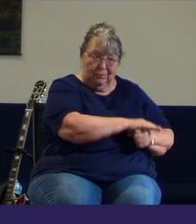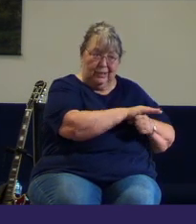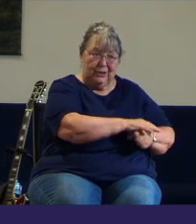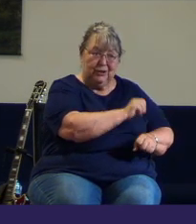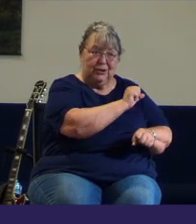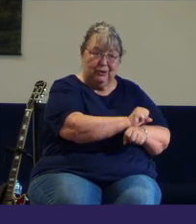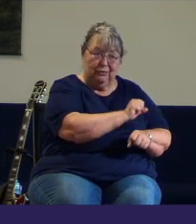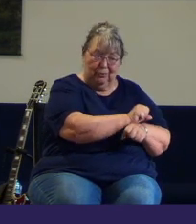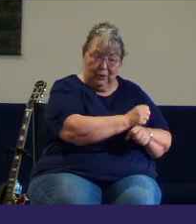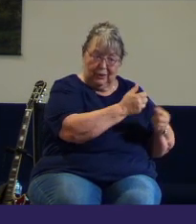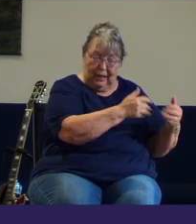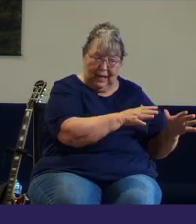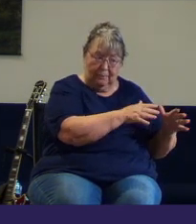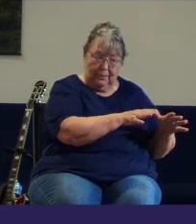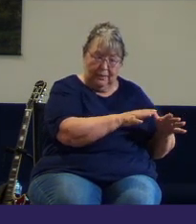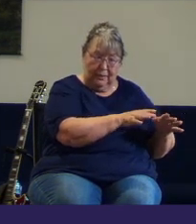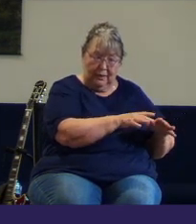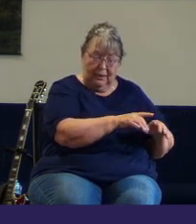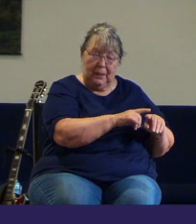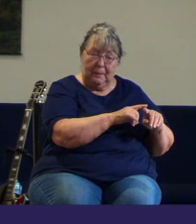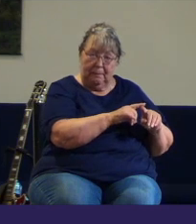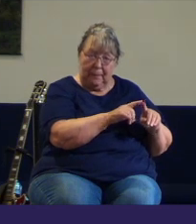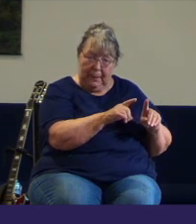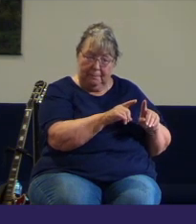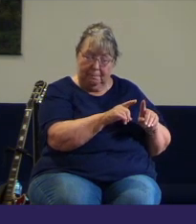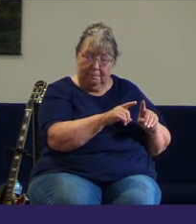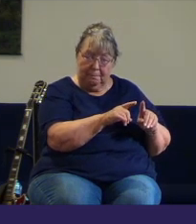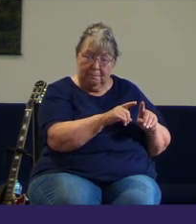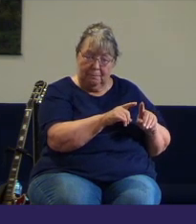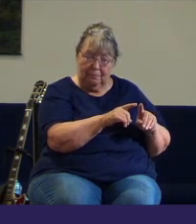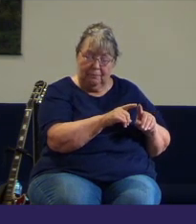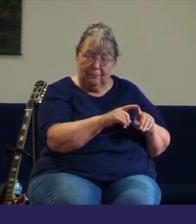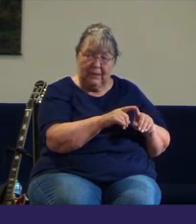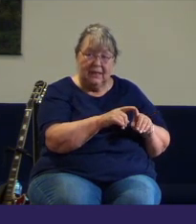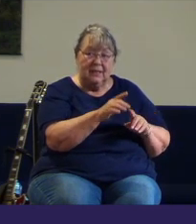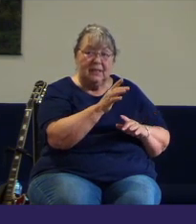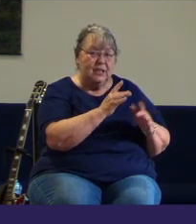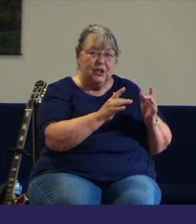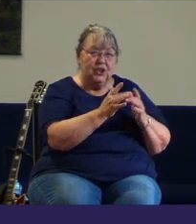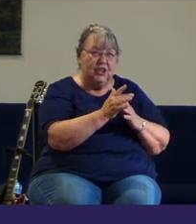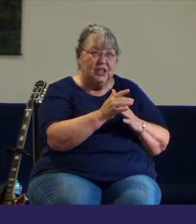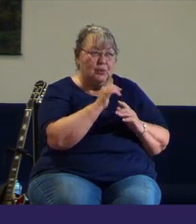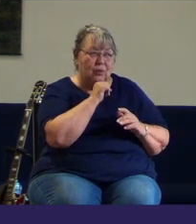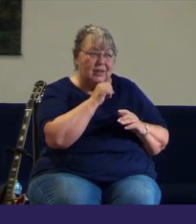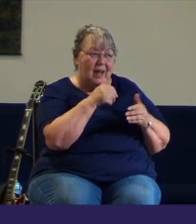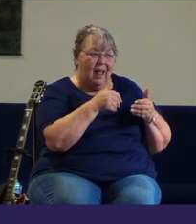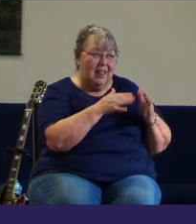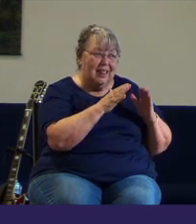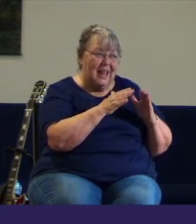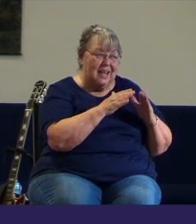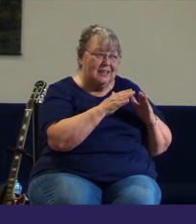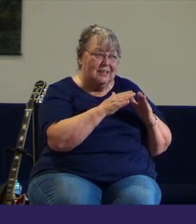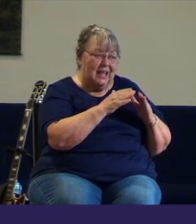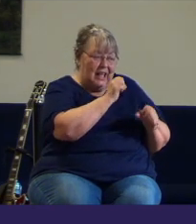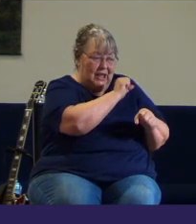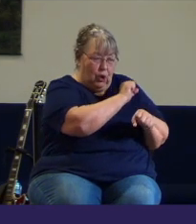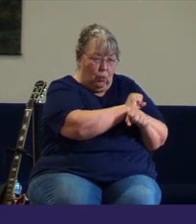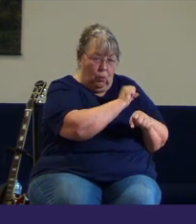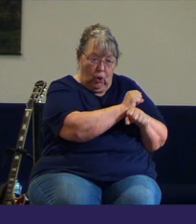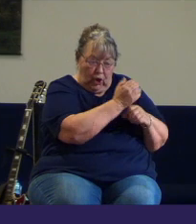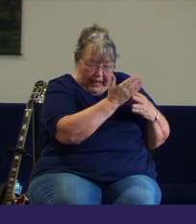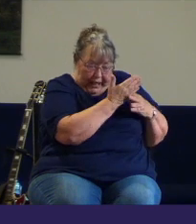interfere with his need to be renewed before God. See, he wasn't going to let the work interfere with his prayer